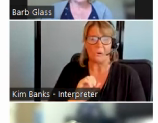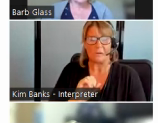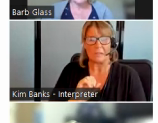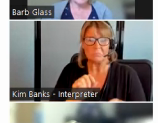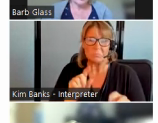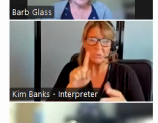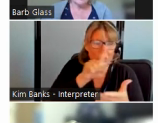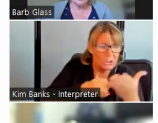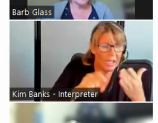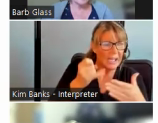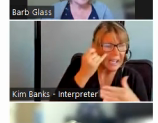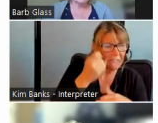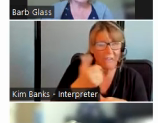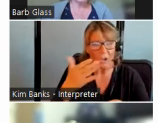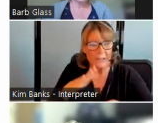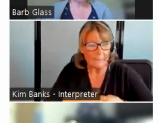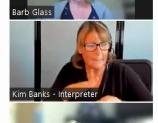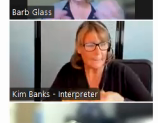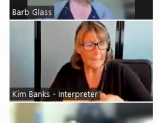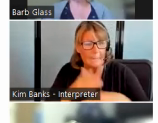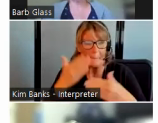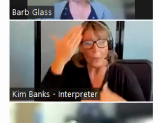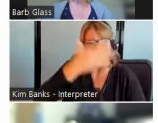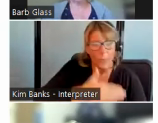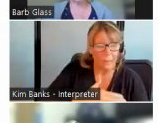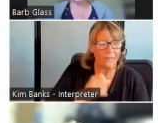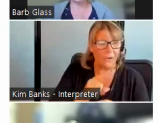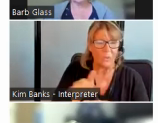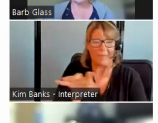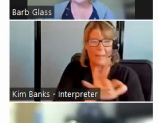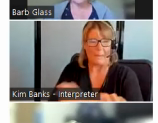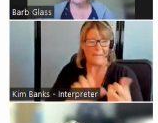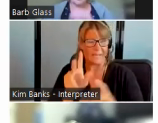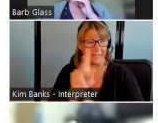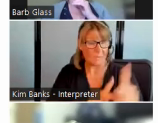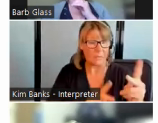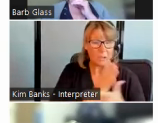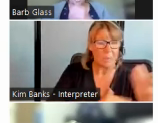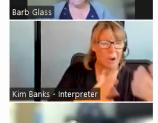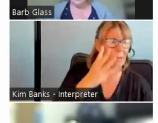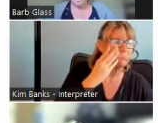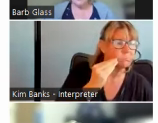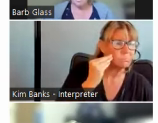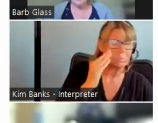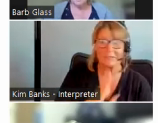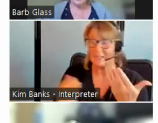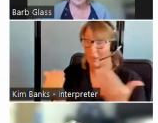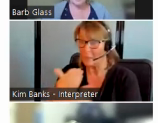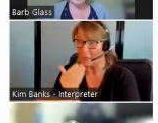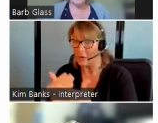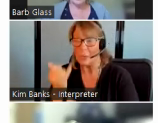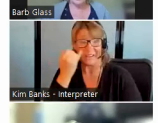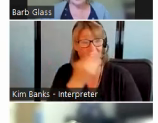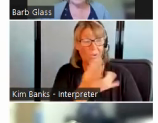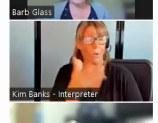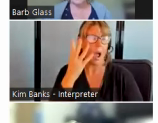other tips out there that you're not aware of. So we do, I think, have quite a mix of people on today, which is great. If you are very familiar with